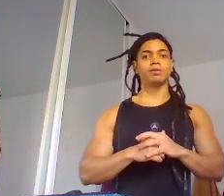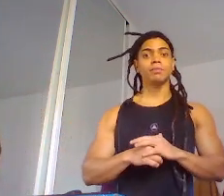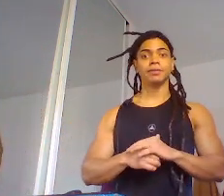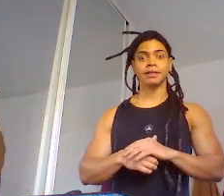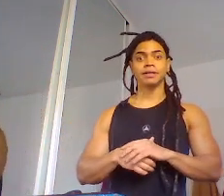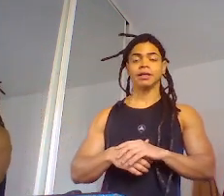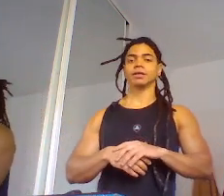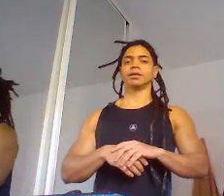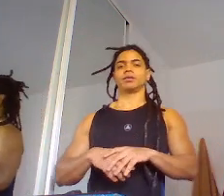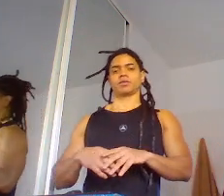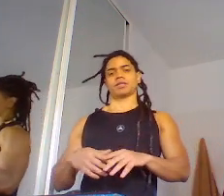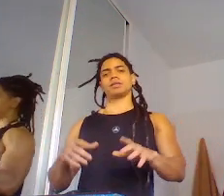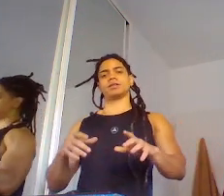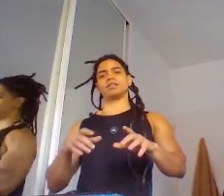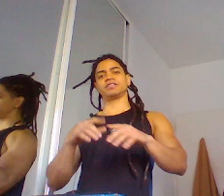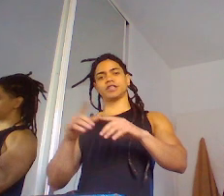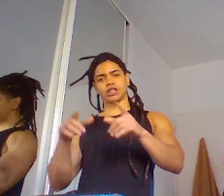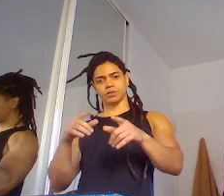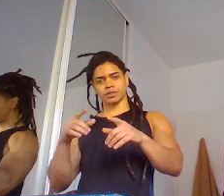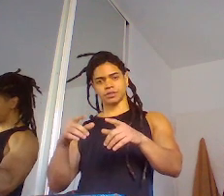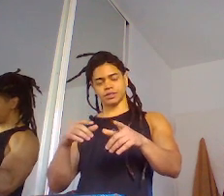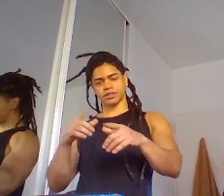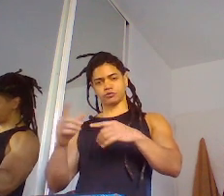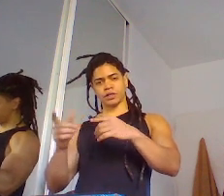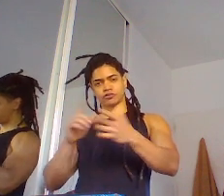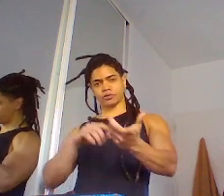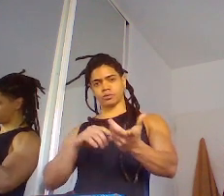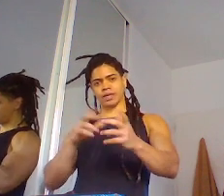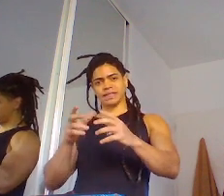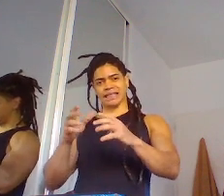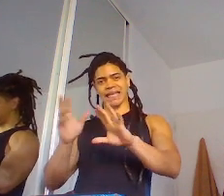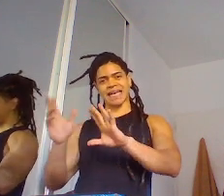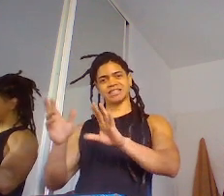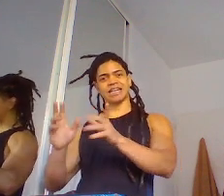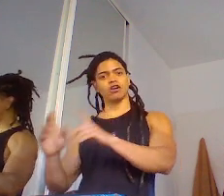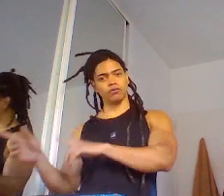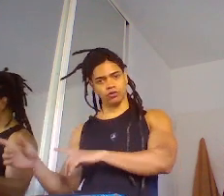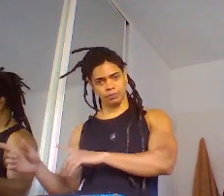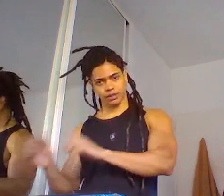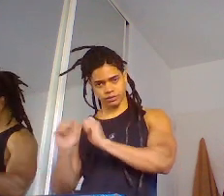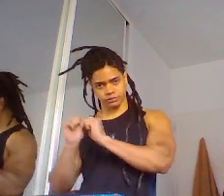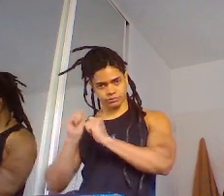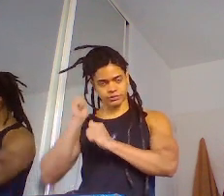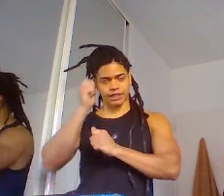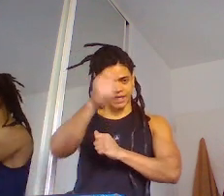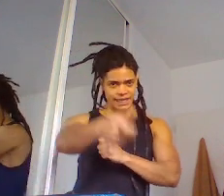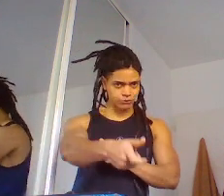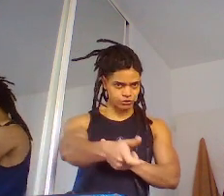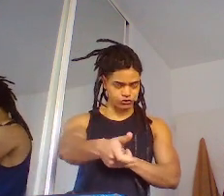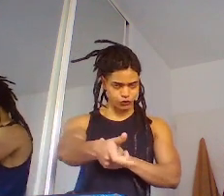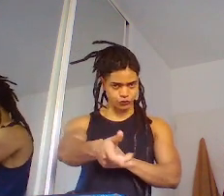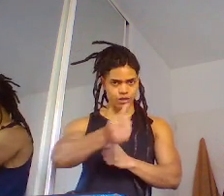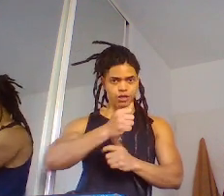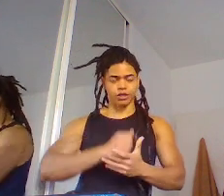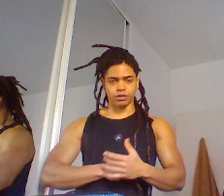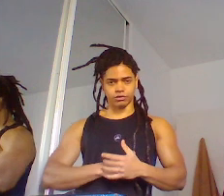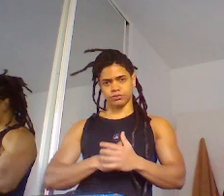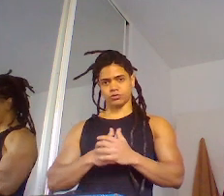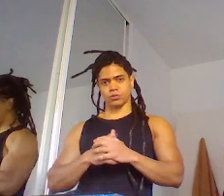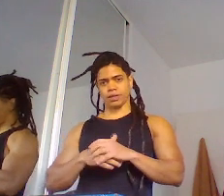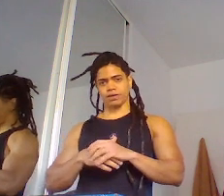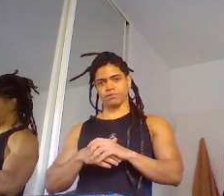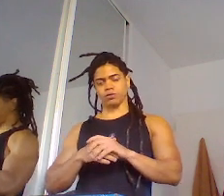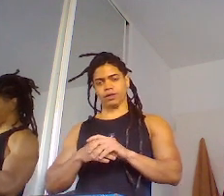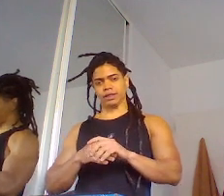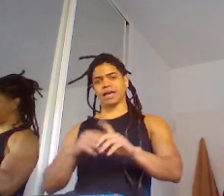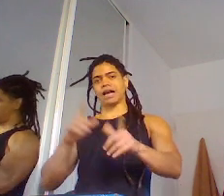a property, okay, this activity is registered as a cash outflow because cash was used